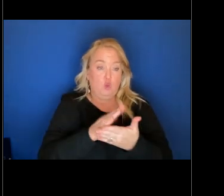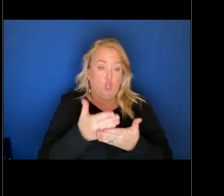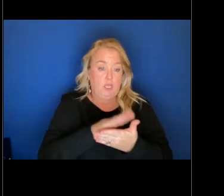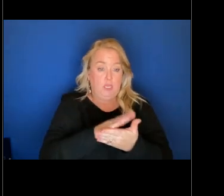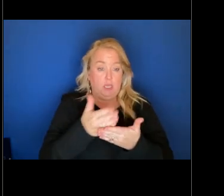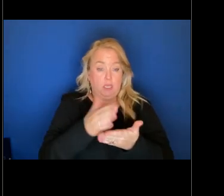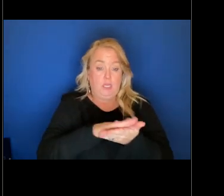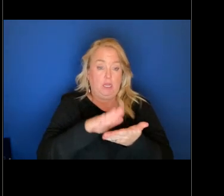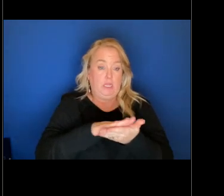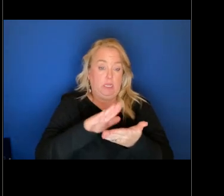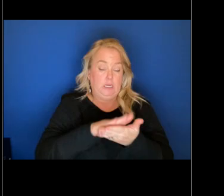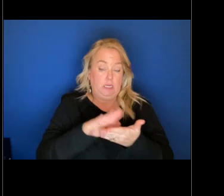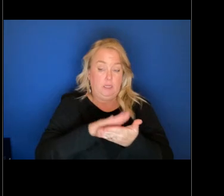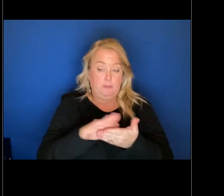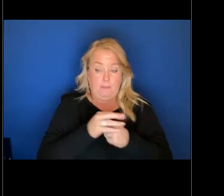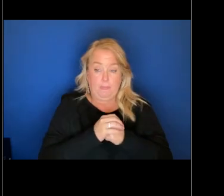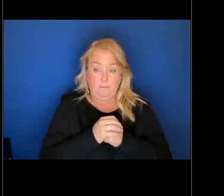and cleaning functions.